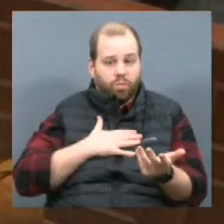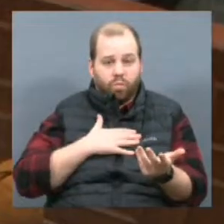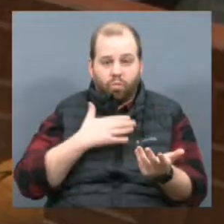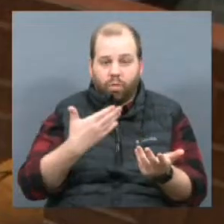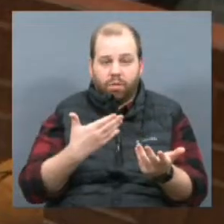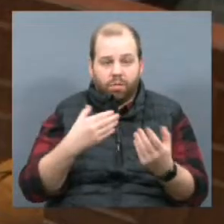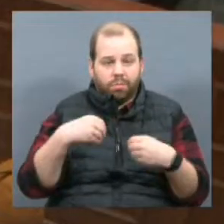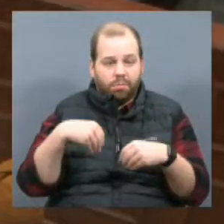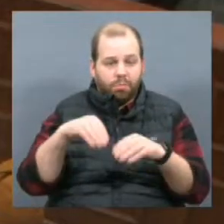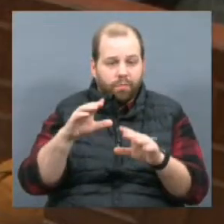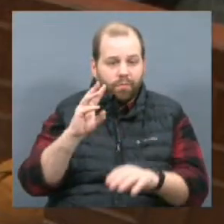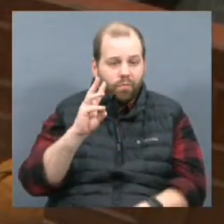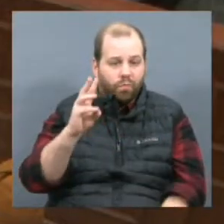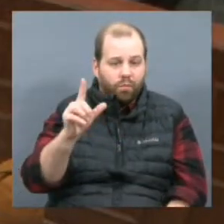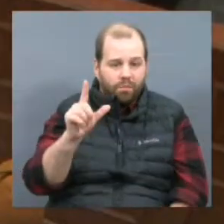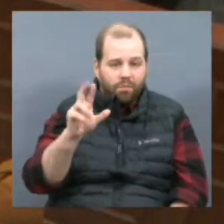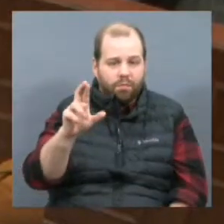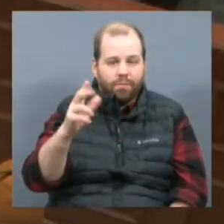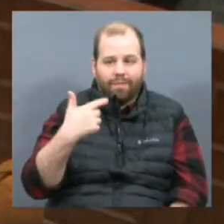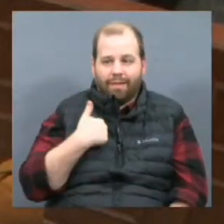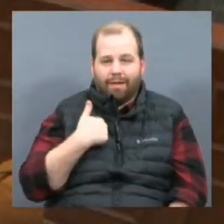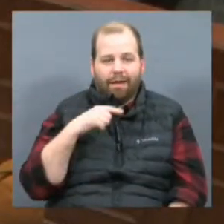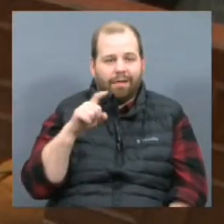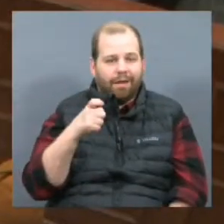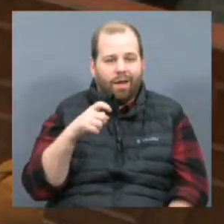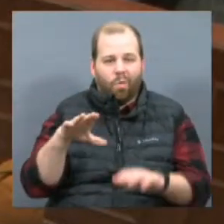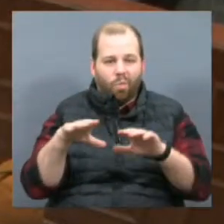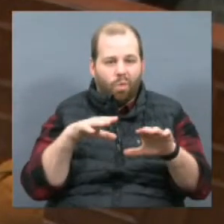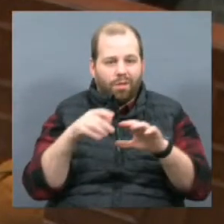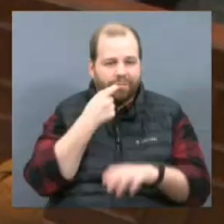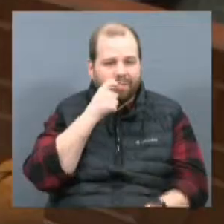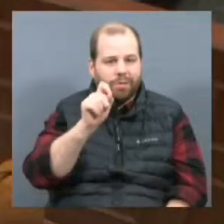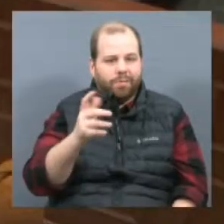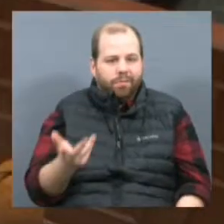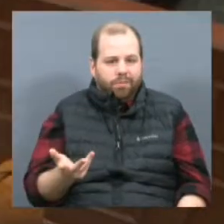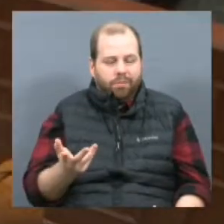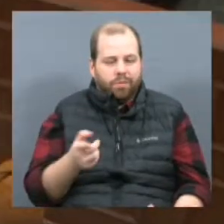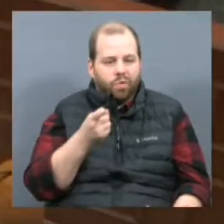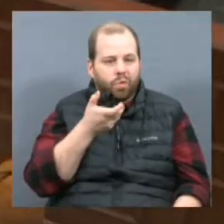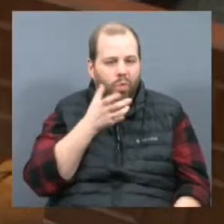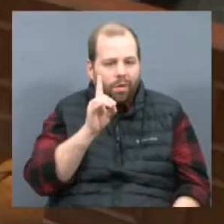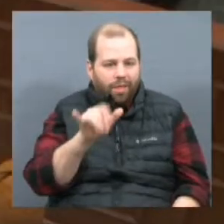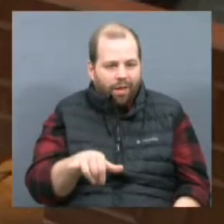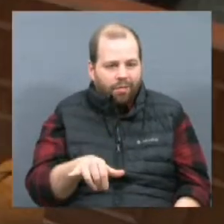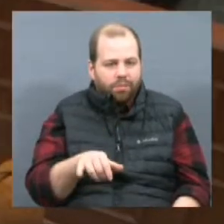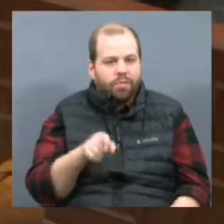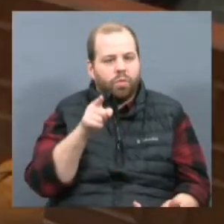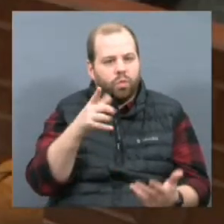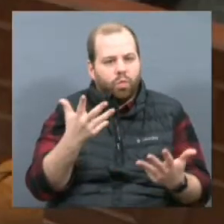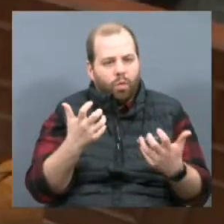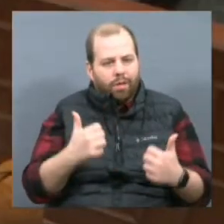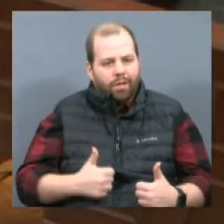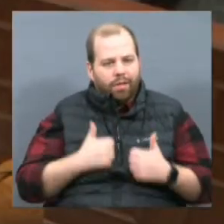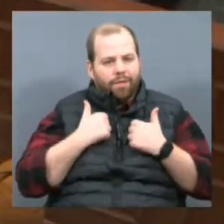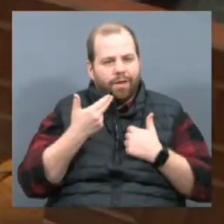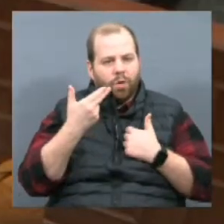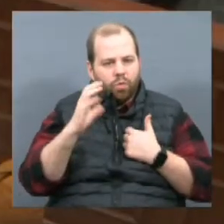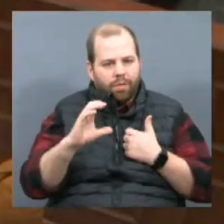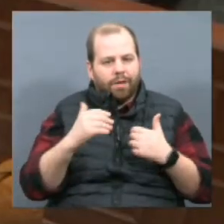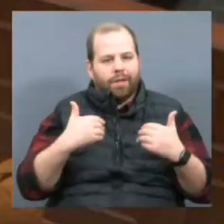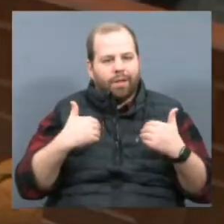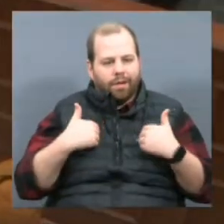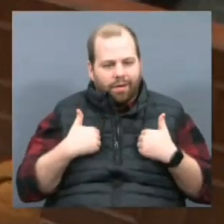Little Rock, where I can't walk to anything in West Little Rock. You don't want to do that. You want to live in Hillcrest and